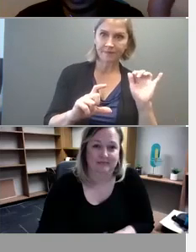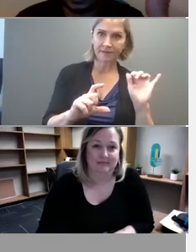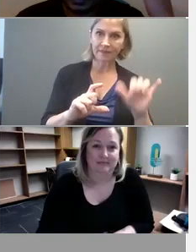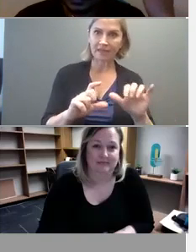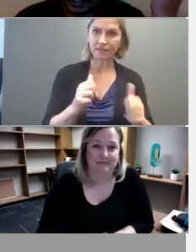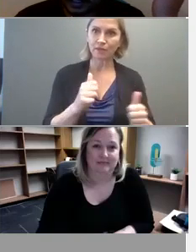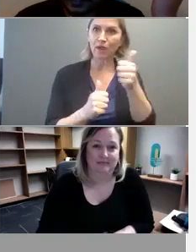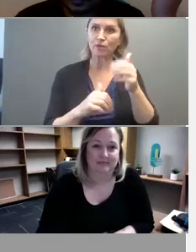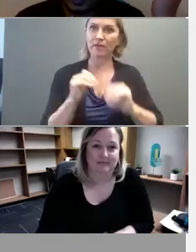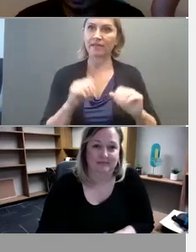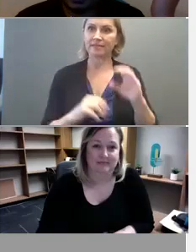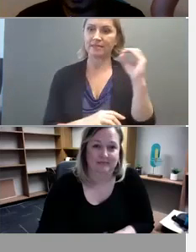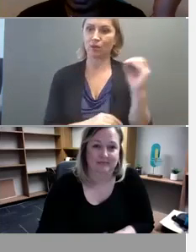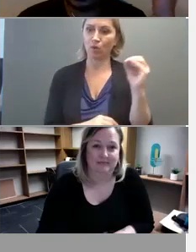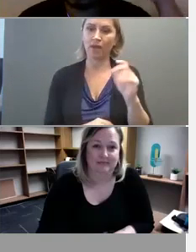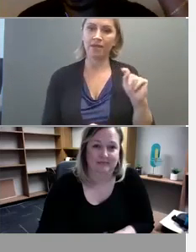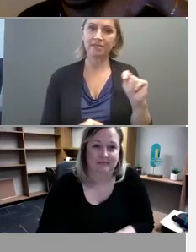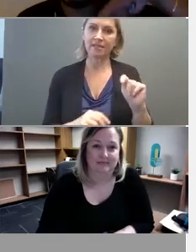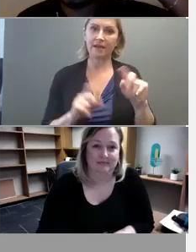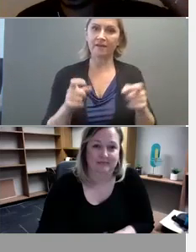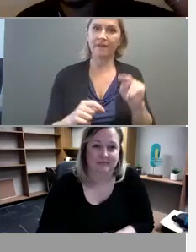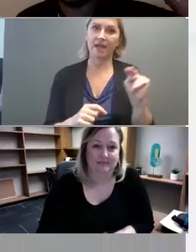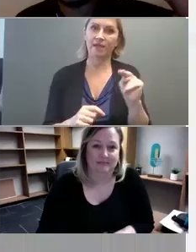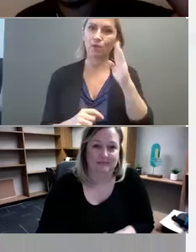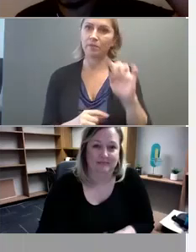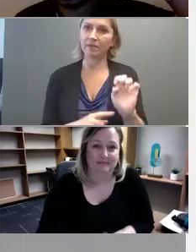0, we know that T of n is going to be